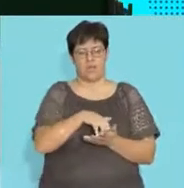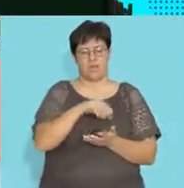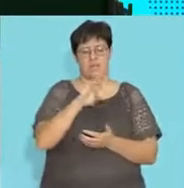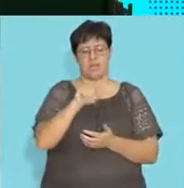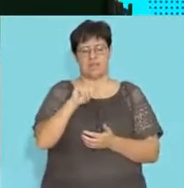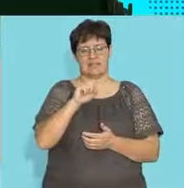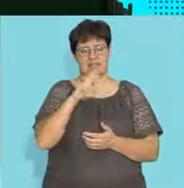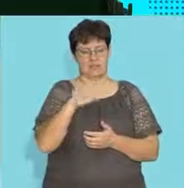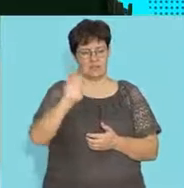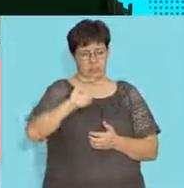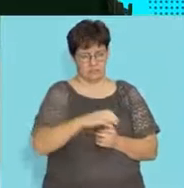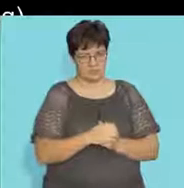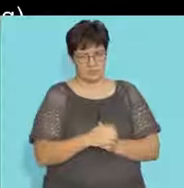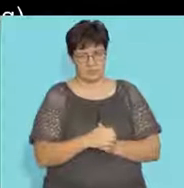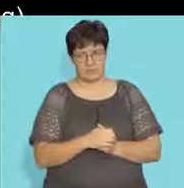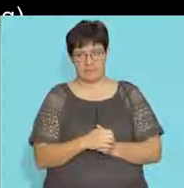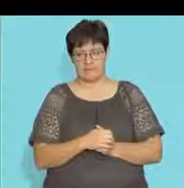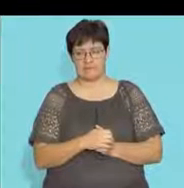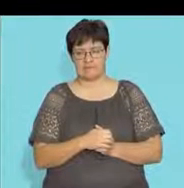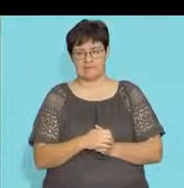weak basic salt.